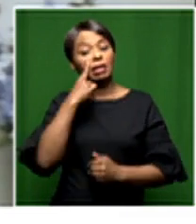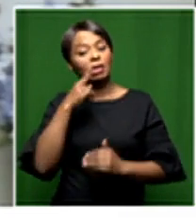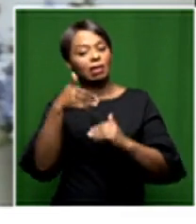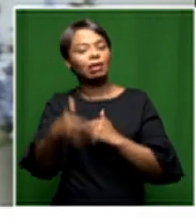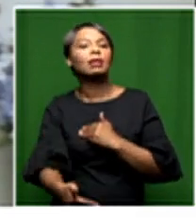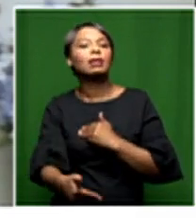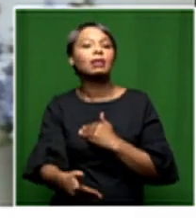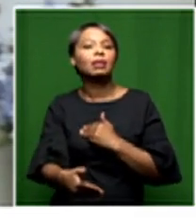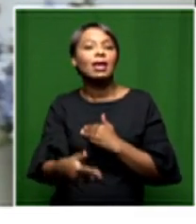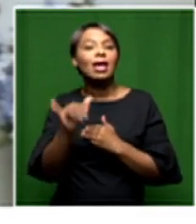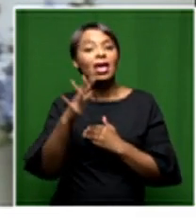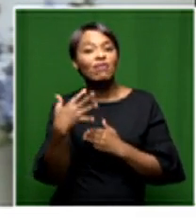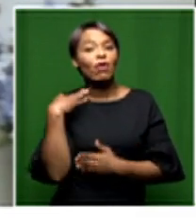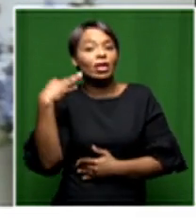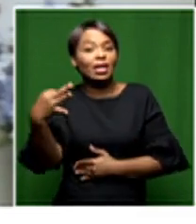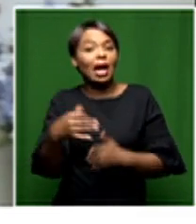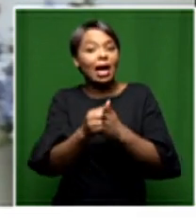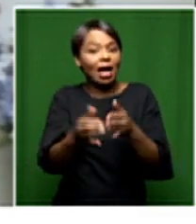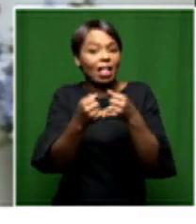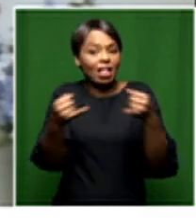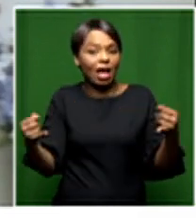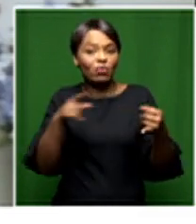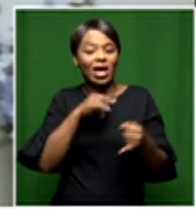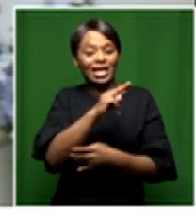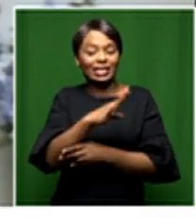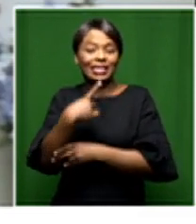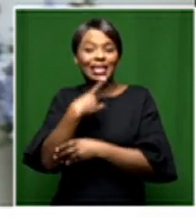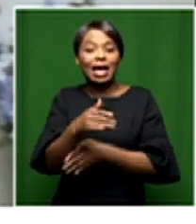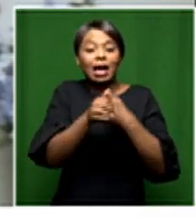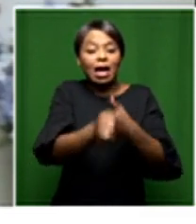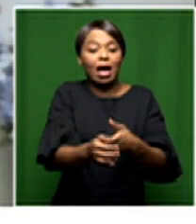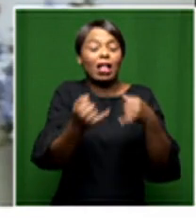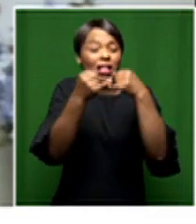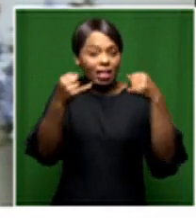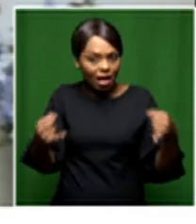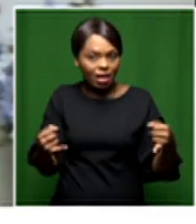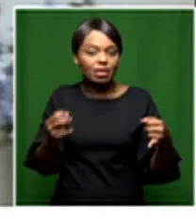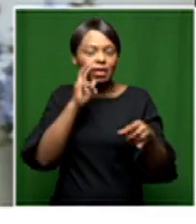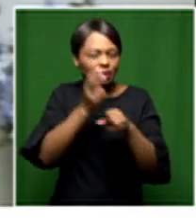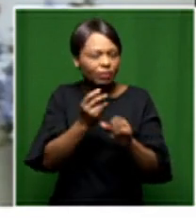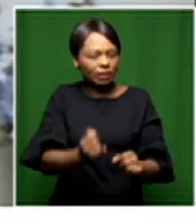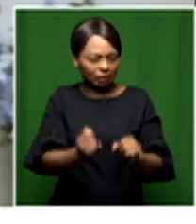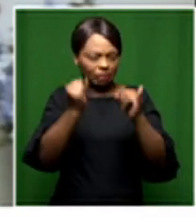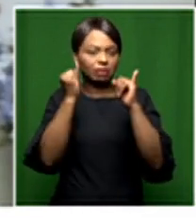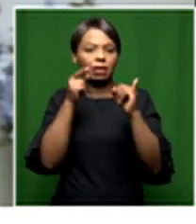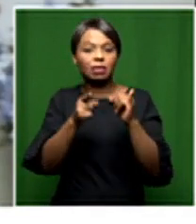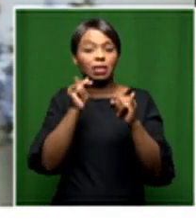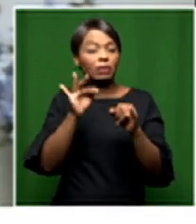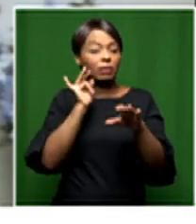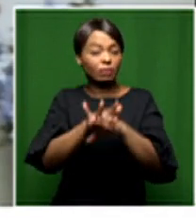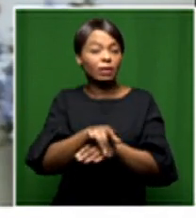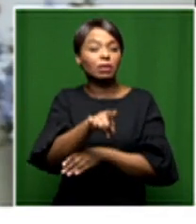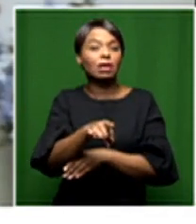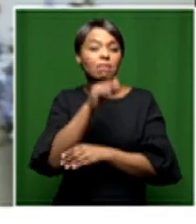voluntary guidelines that the ANC is now referring to is given serious effect, it will look